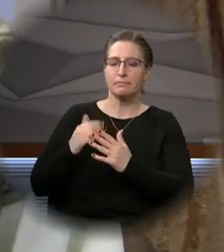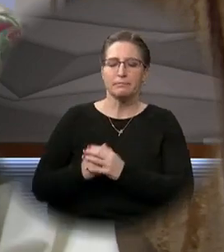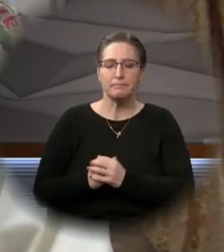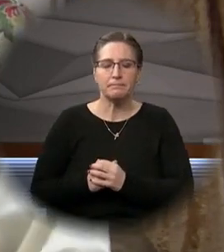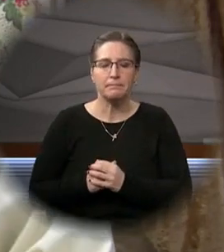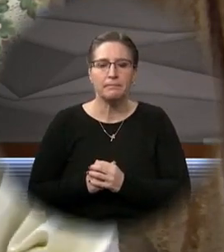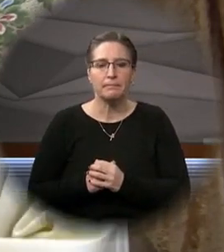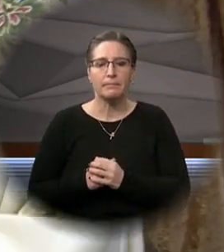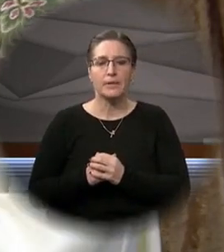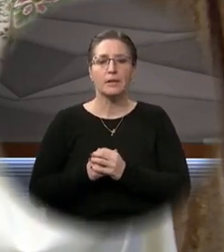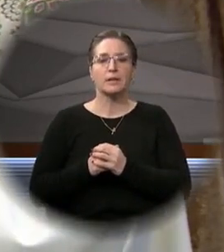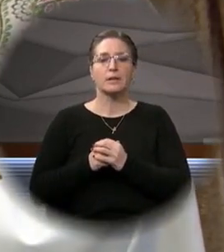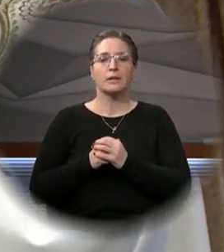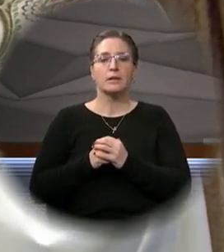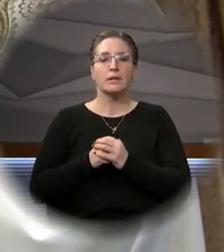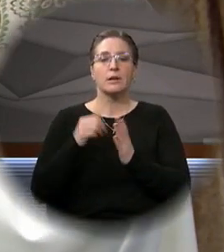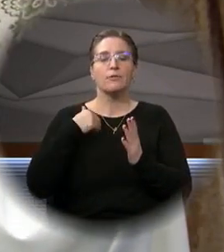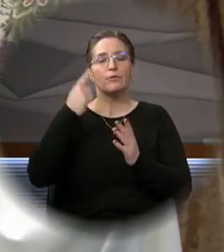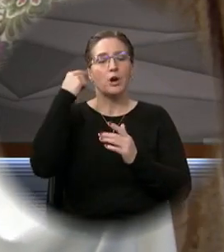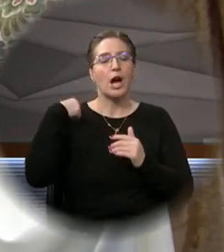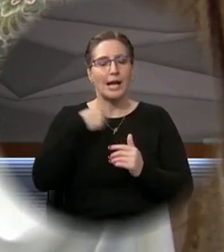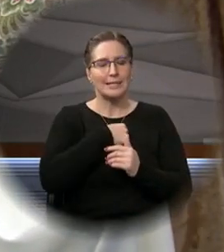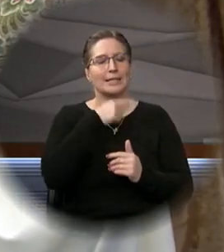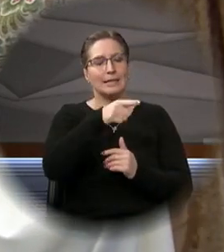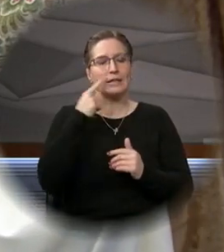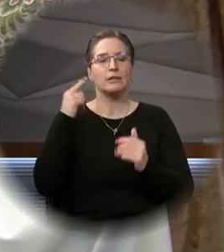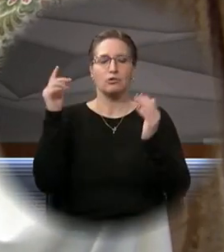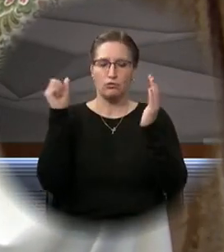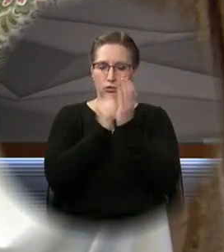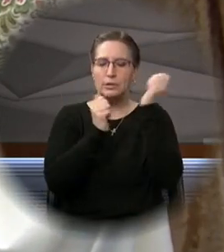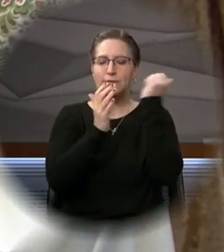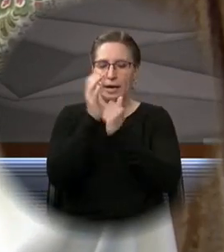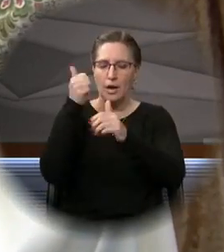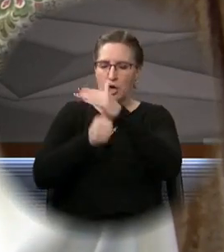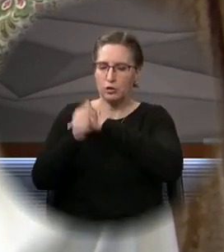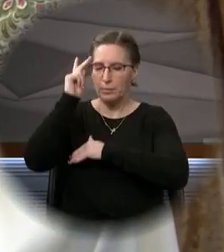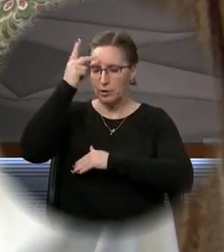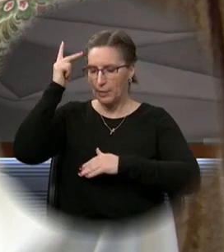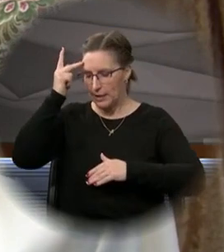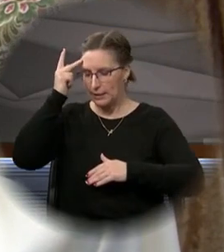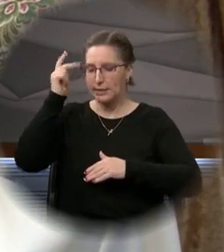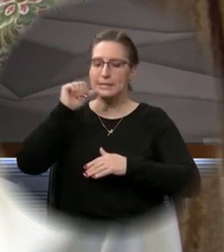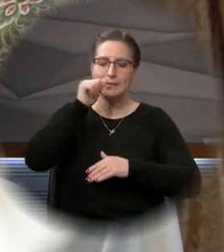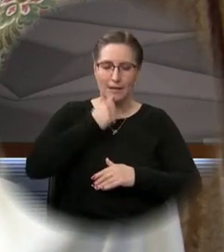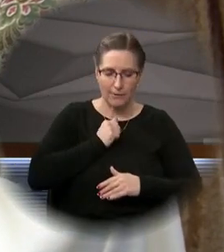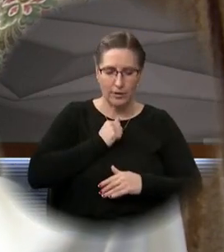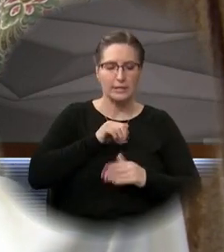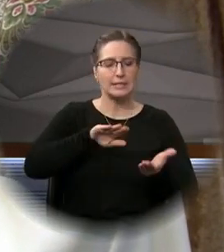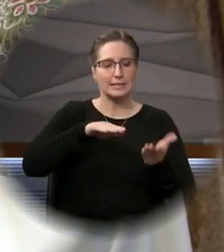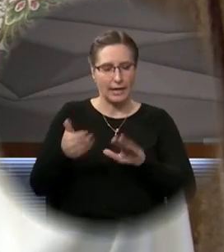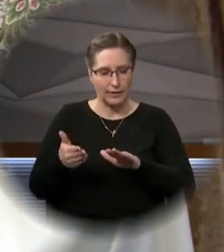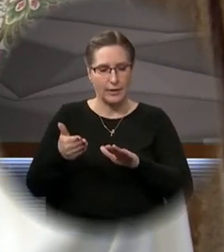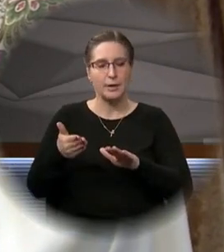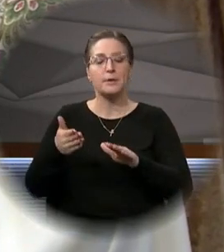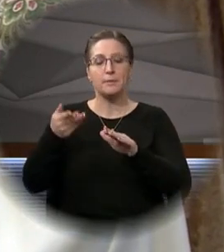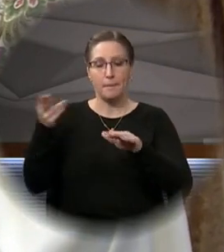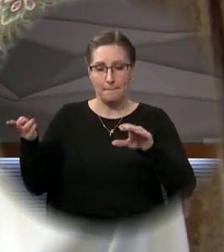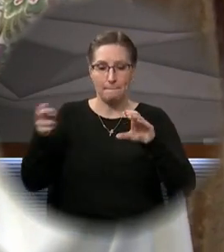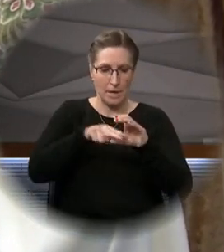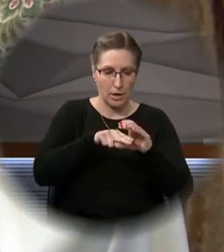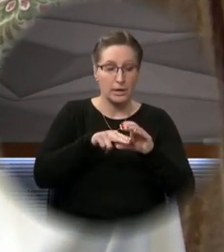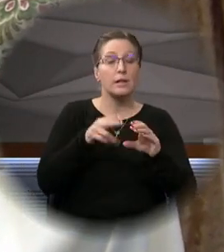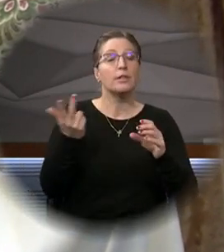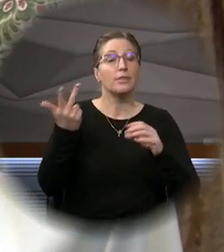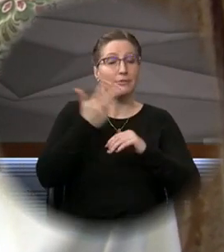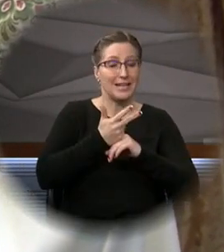was incarnate of the Virgin Mary, and became man. For our sake he was crucified under Pontius Pilate, he suffered death and was buried,